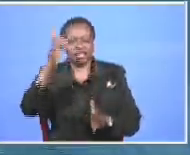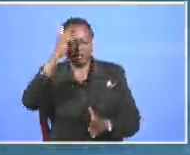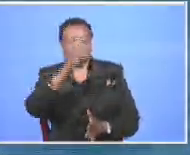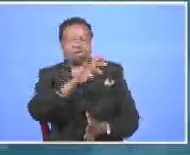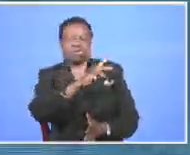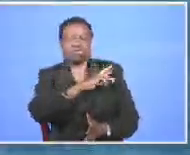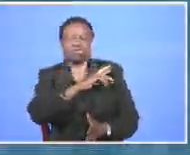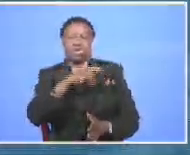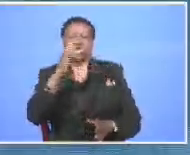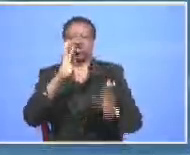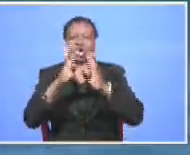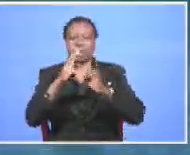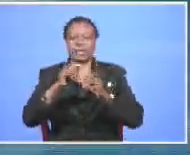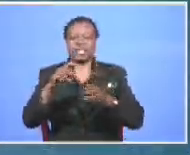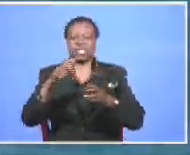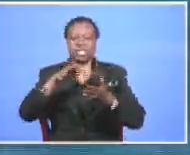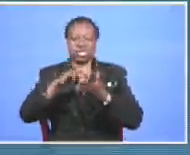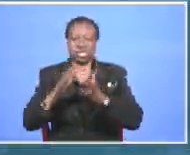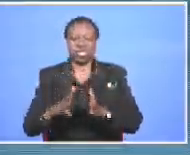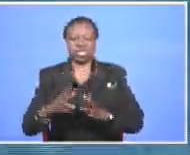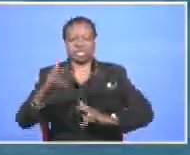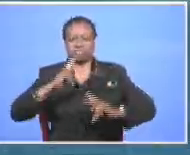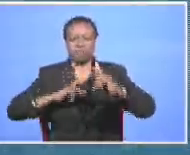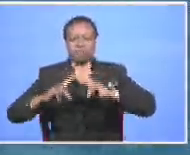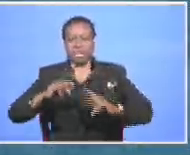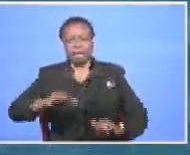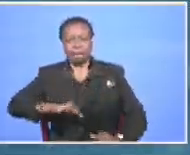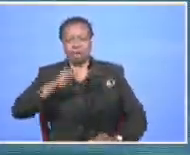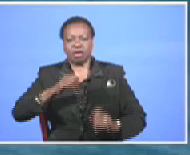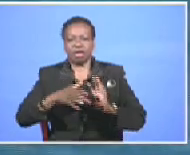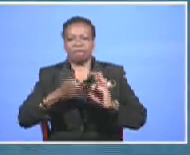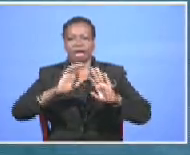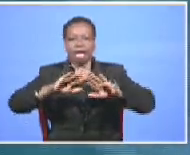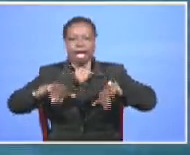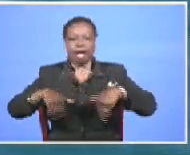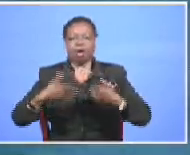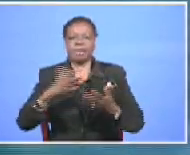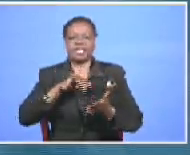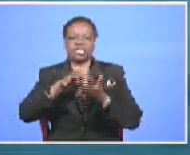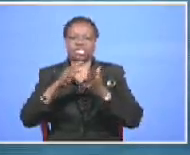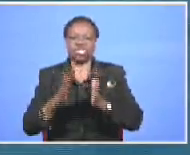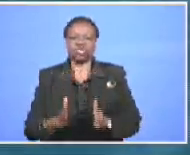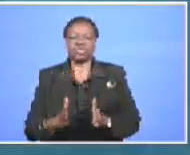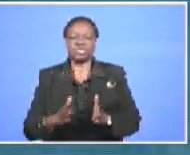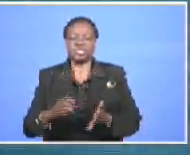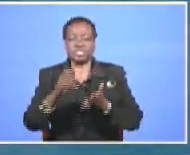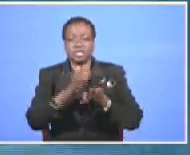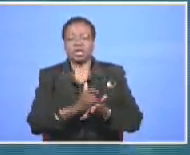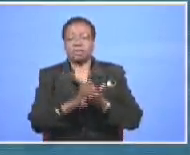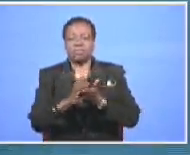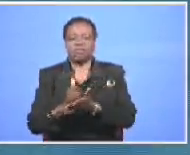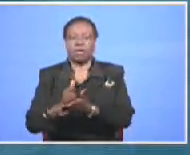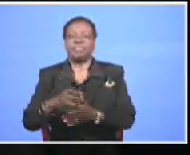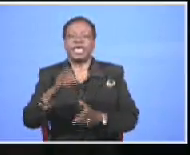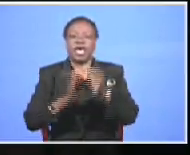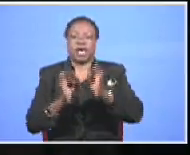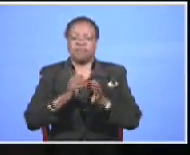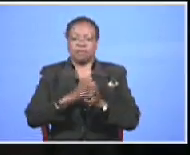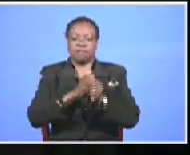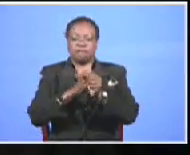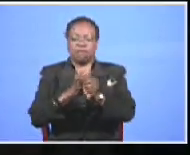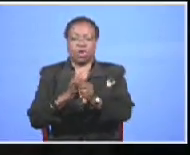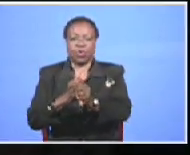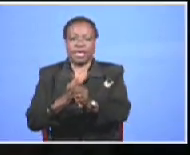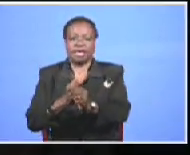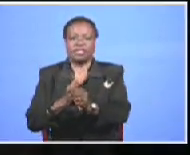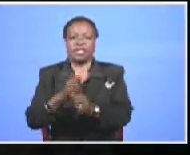performance. We're very proud of how they performed, but if you've been following sloop sailing at all over the last couple of years, you'll know that